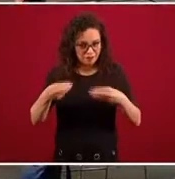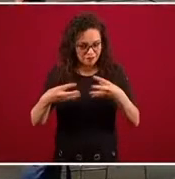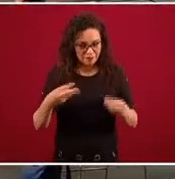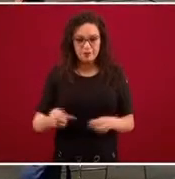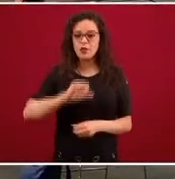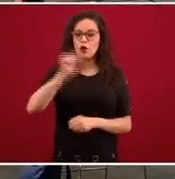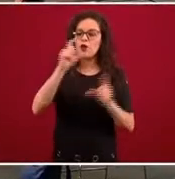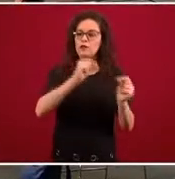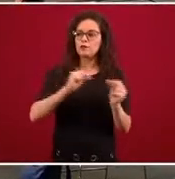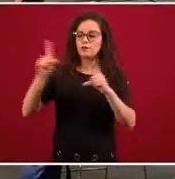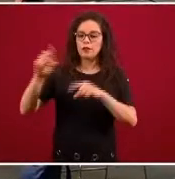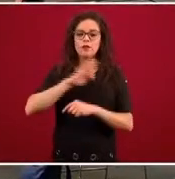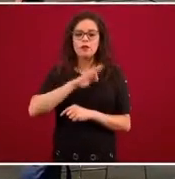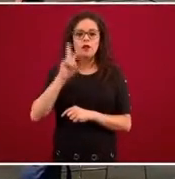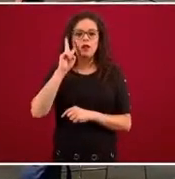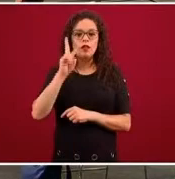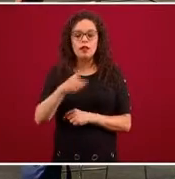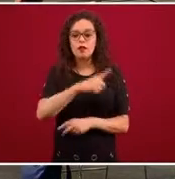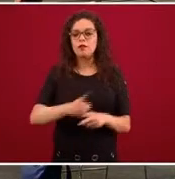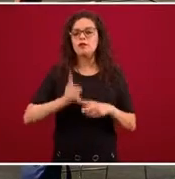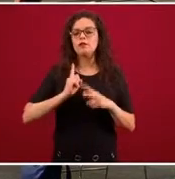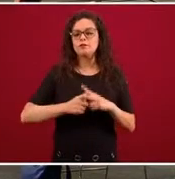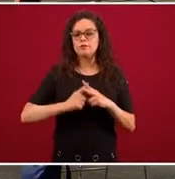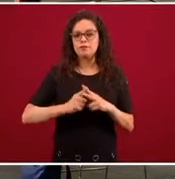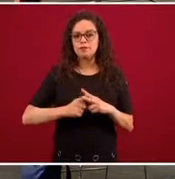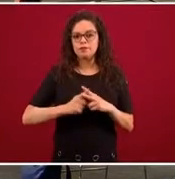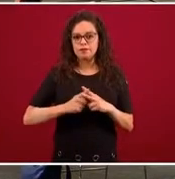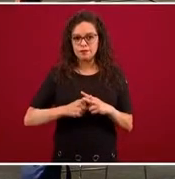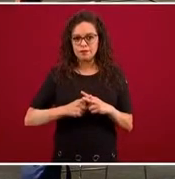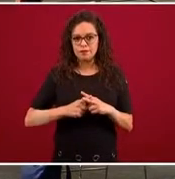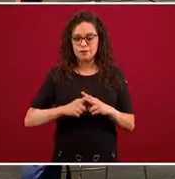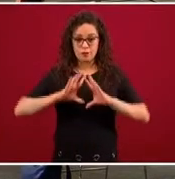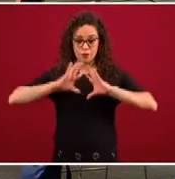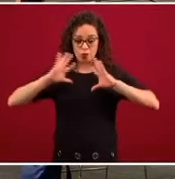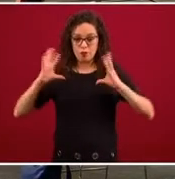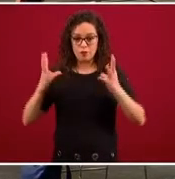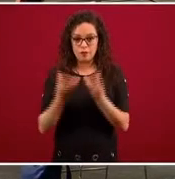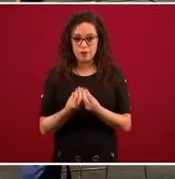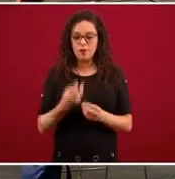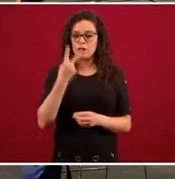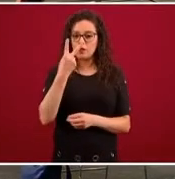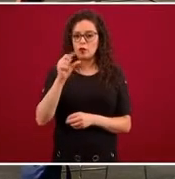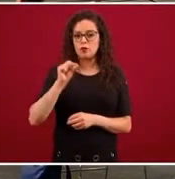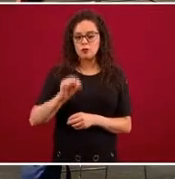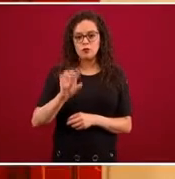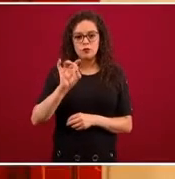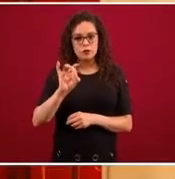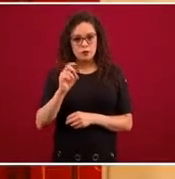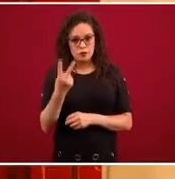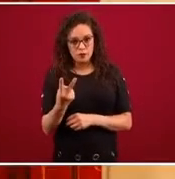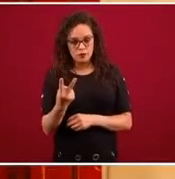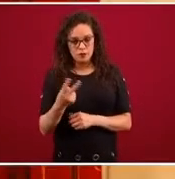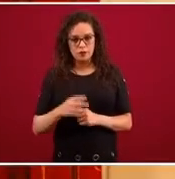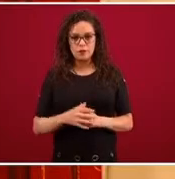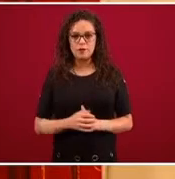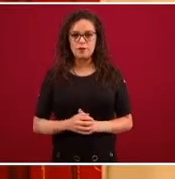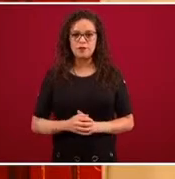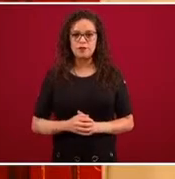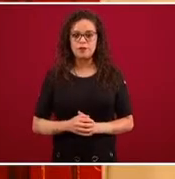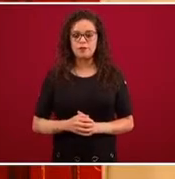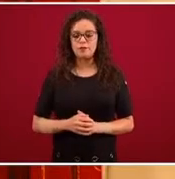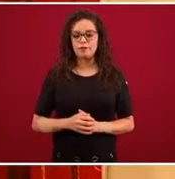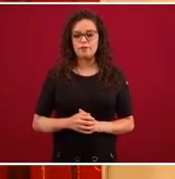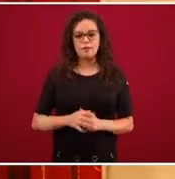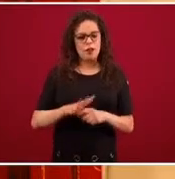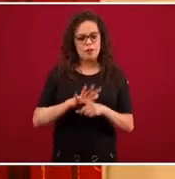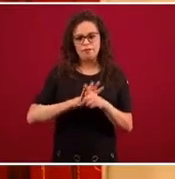been vamos a spread ver la over the distribución por other tasa in the de other states. incidencia Now we acumulada, have 2.32 para todo 2.32% in the el